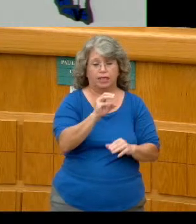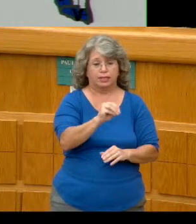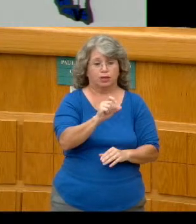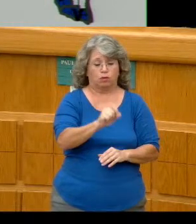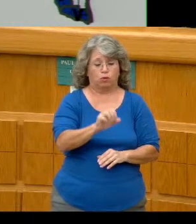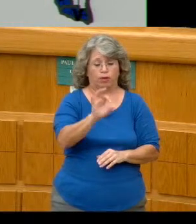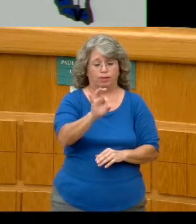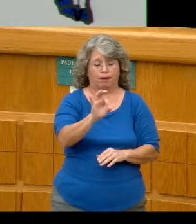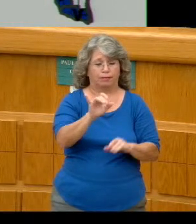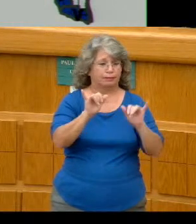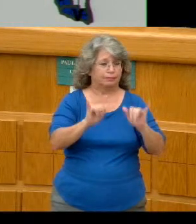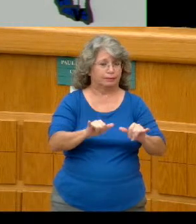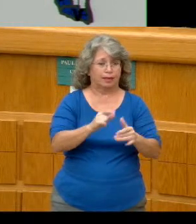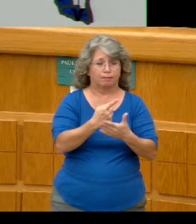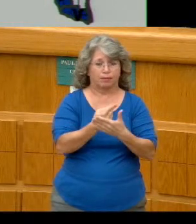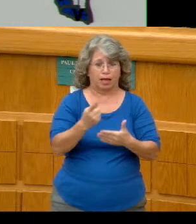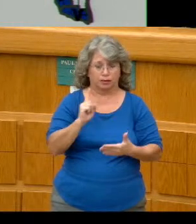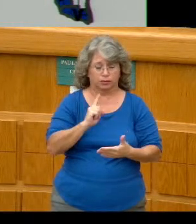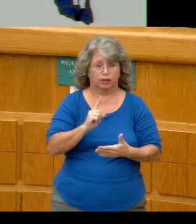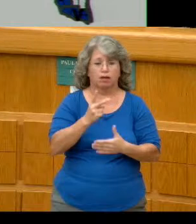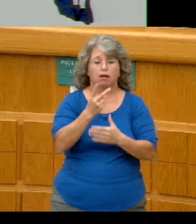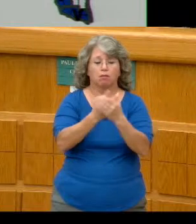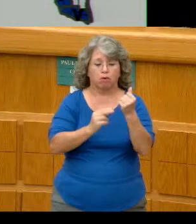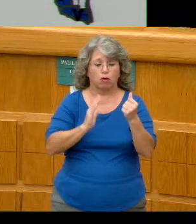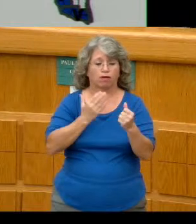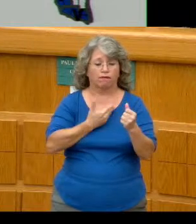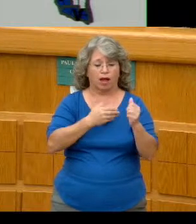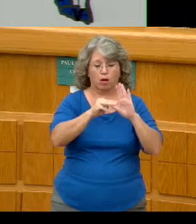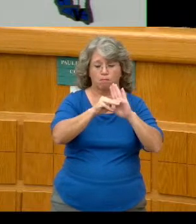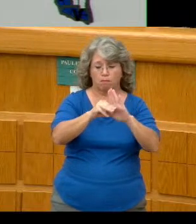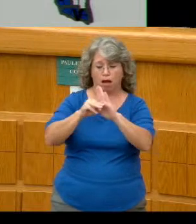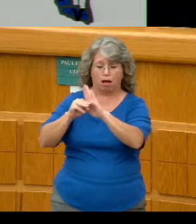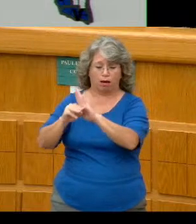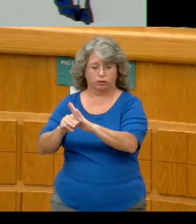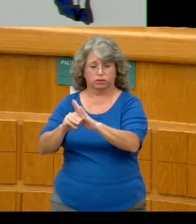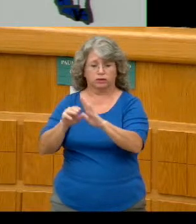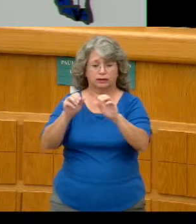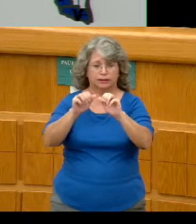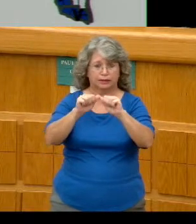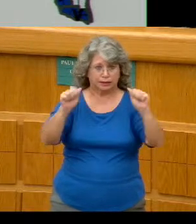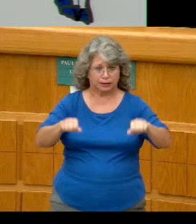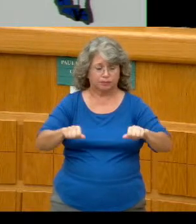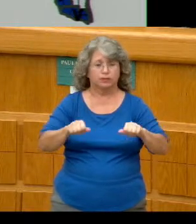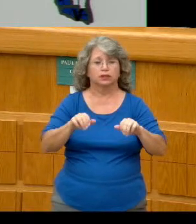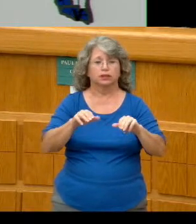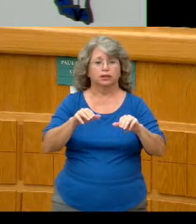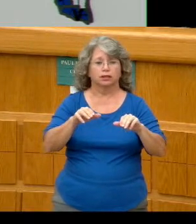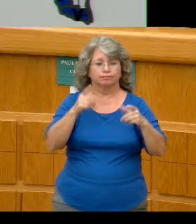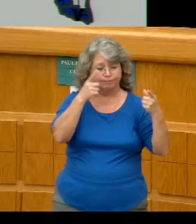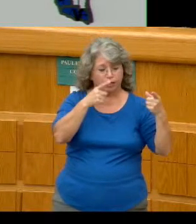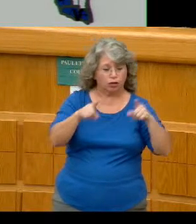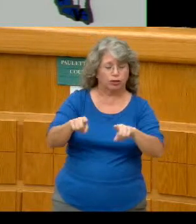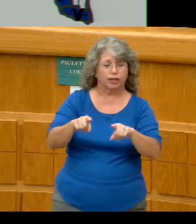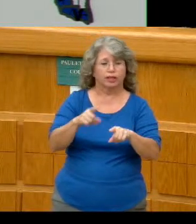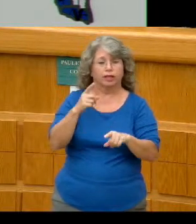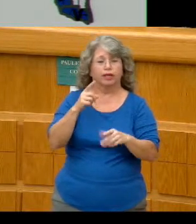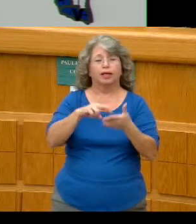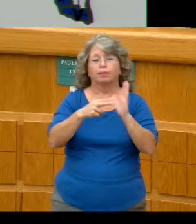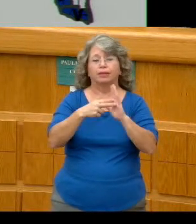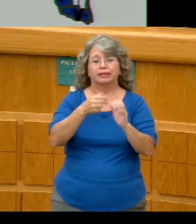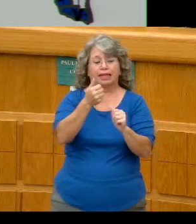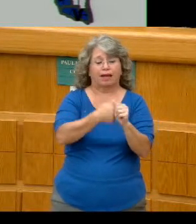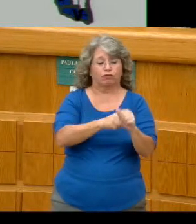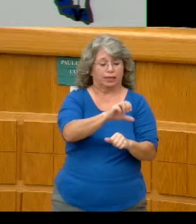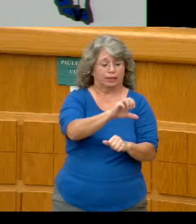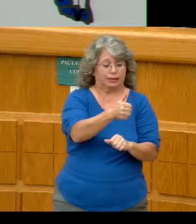were last week. Both models agree that this is our transmission rate, and what that means is that for every 10 people that get